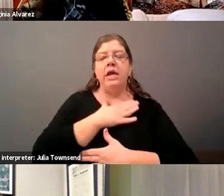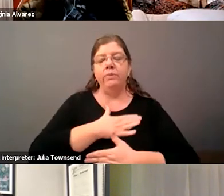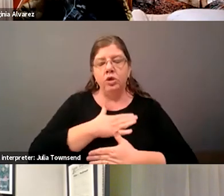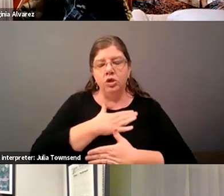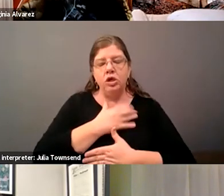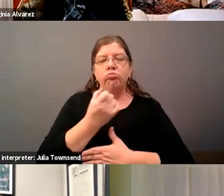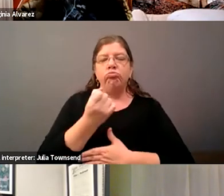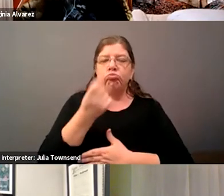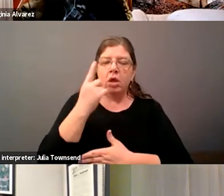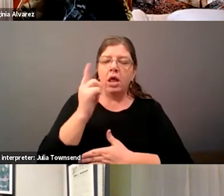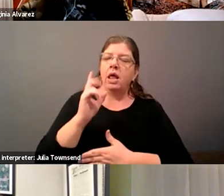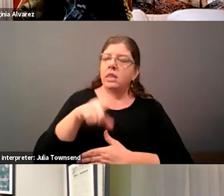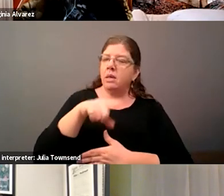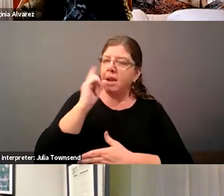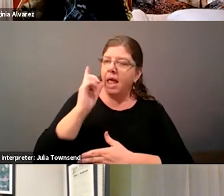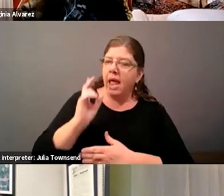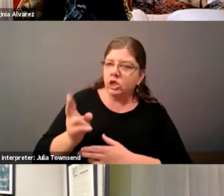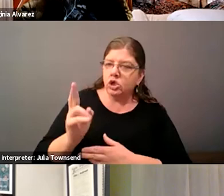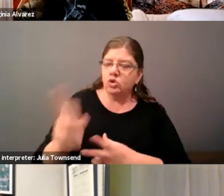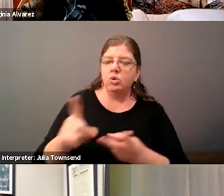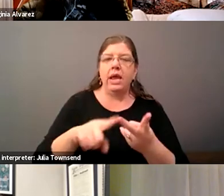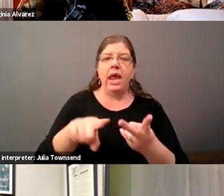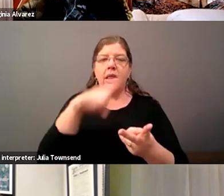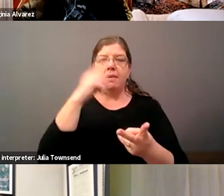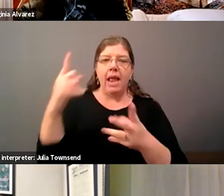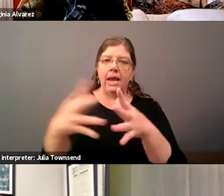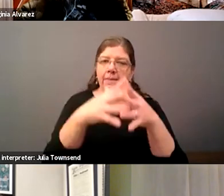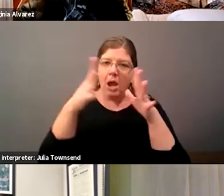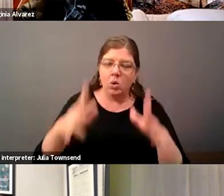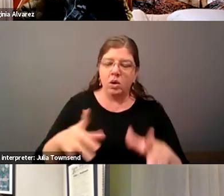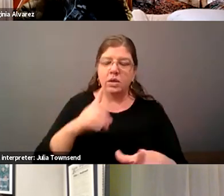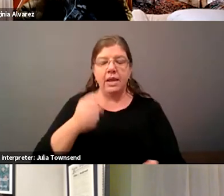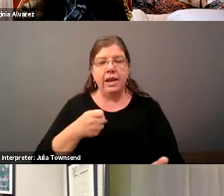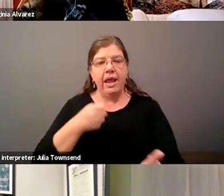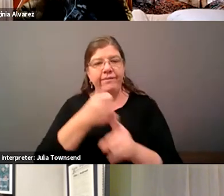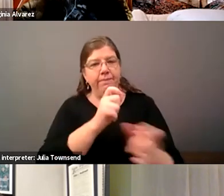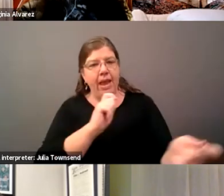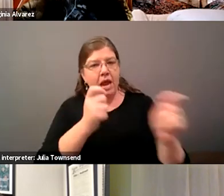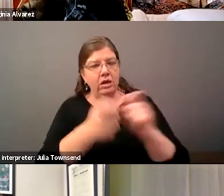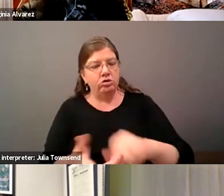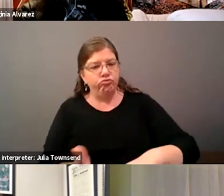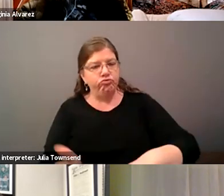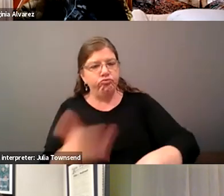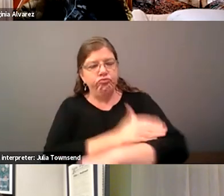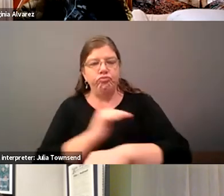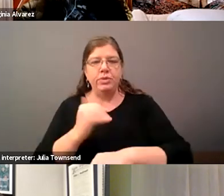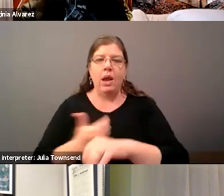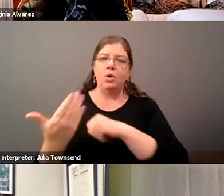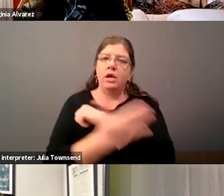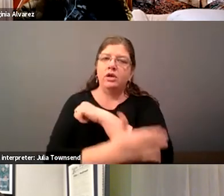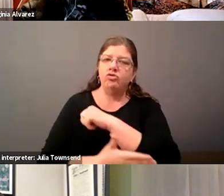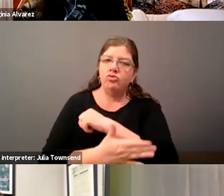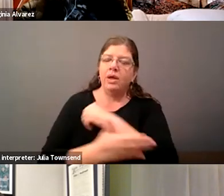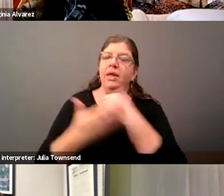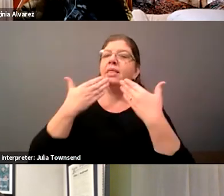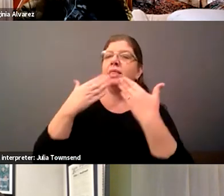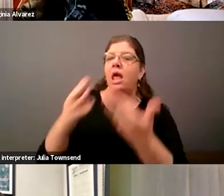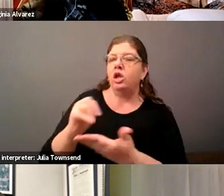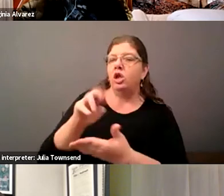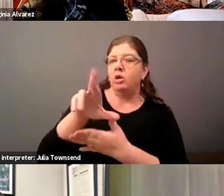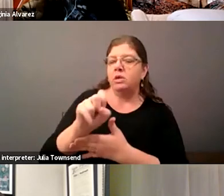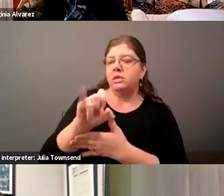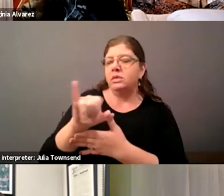the black history and the black americans that have made a difference in our country so thank you miss sims mouton